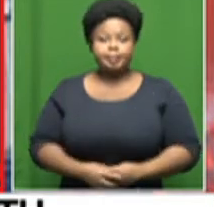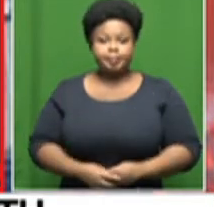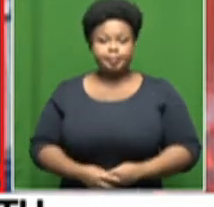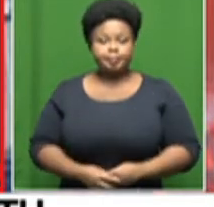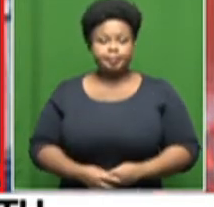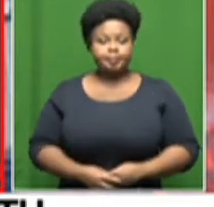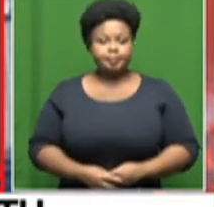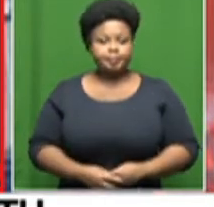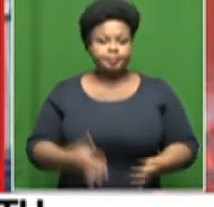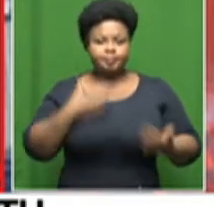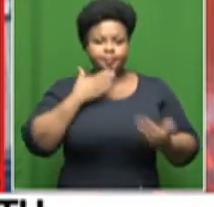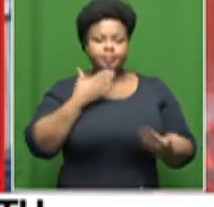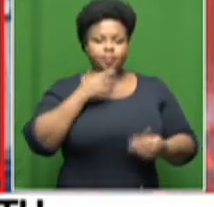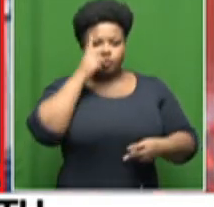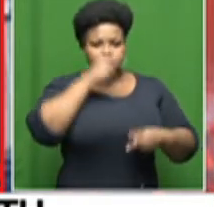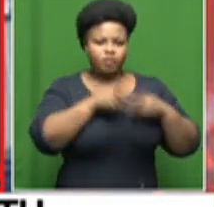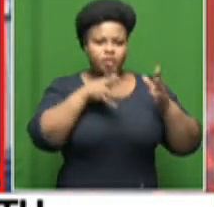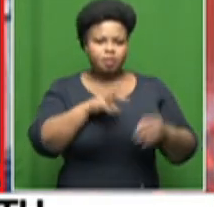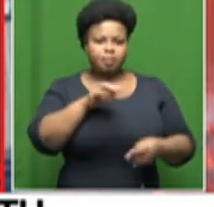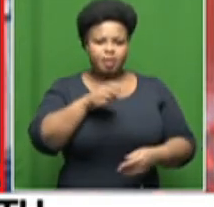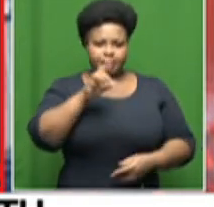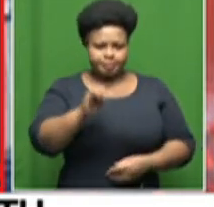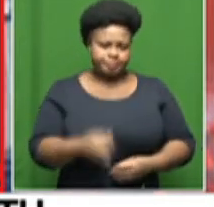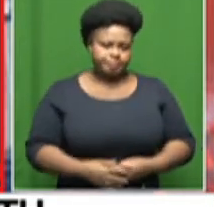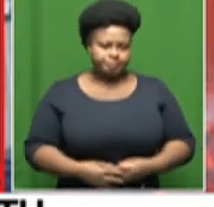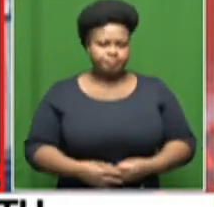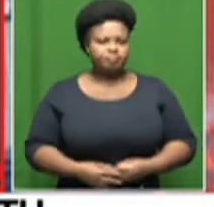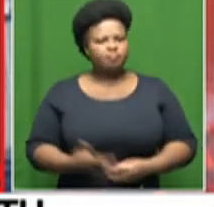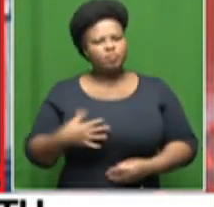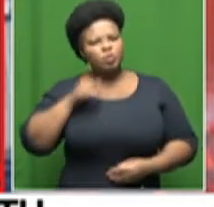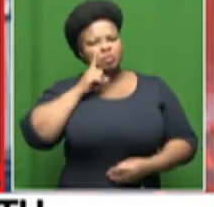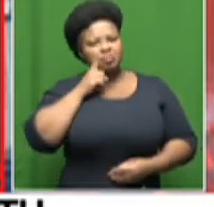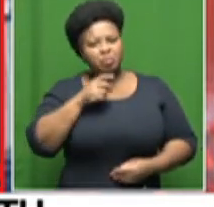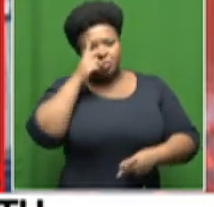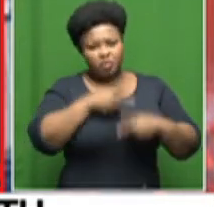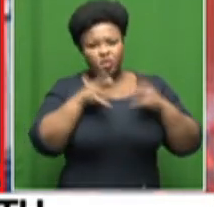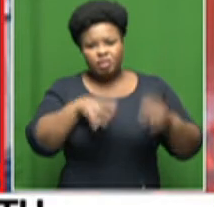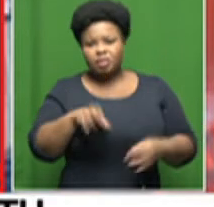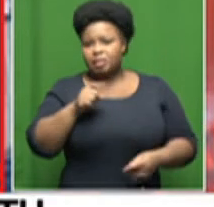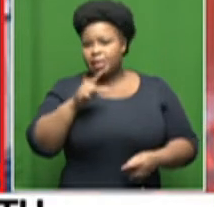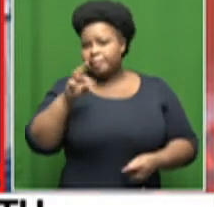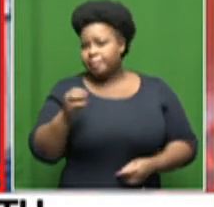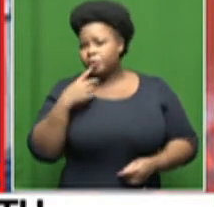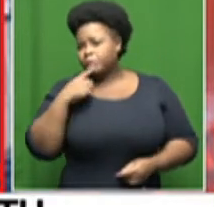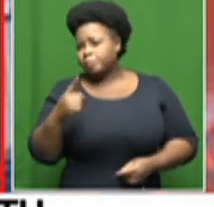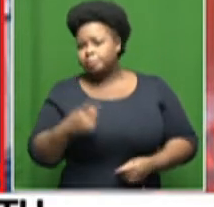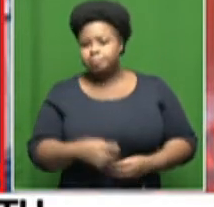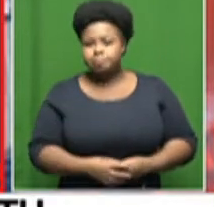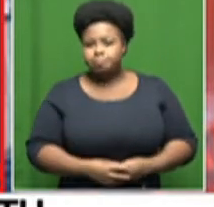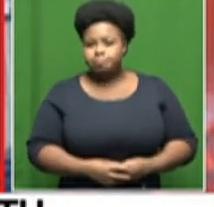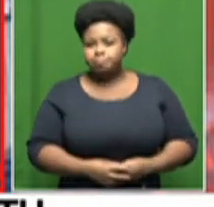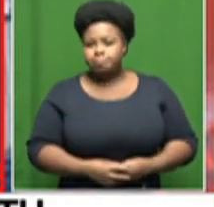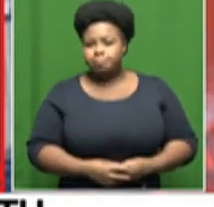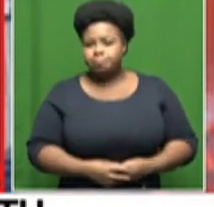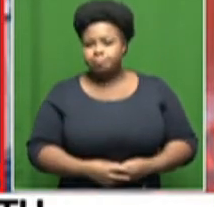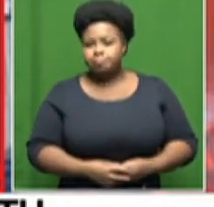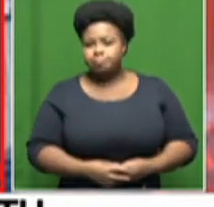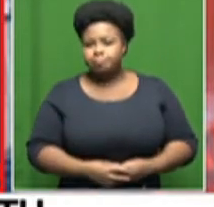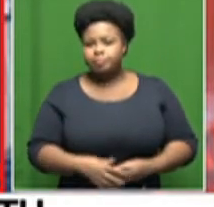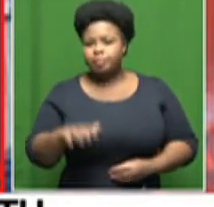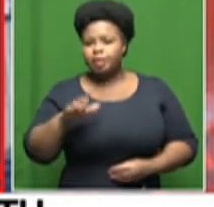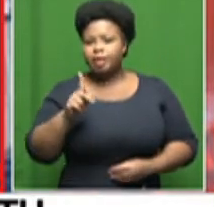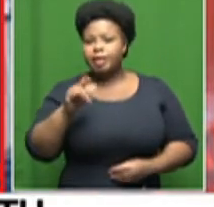Thank you very much, Professor Madi, for those very important points. I just want to check if Prof. Slim would like to say anything. Prof.